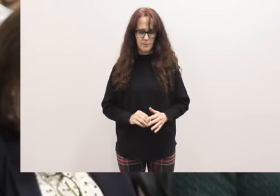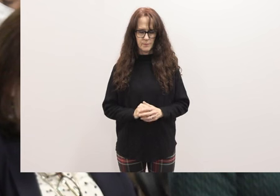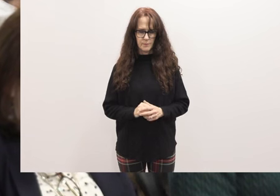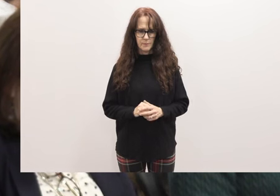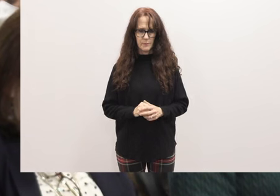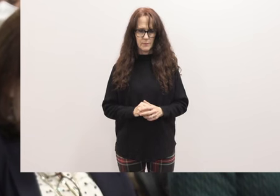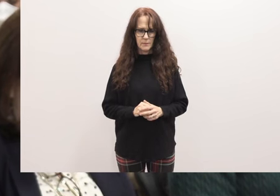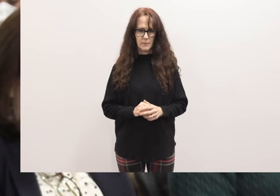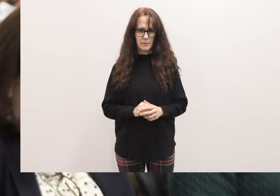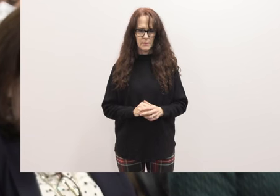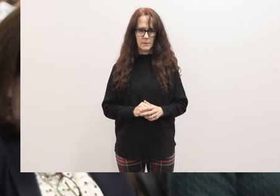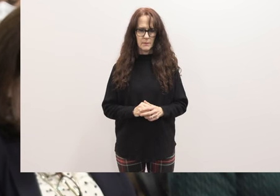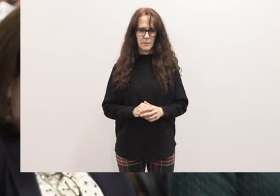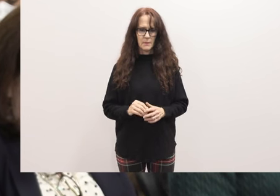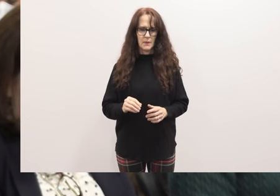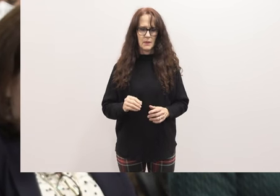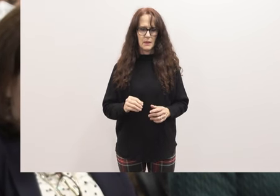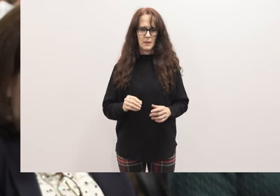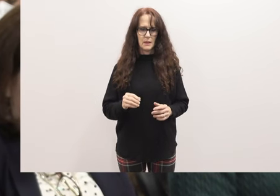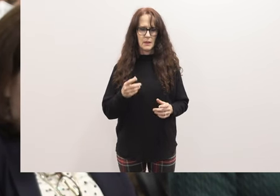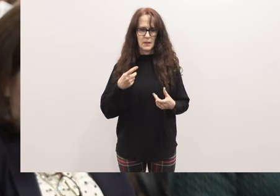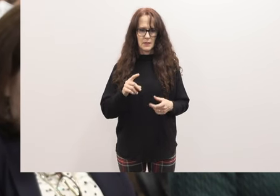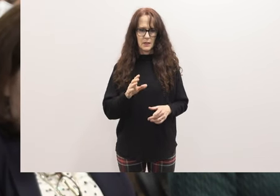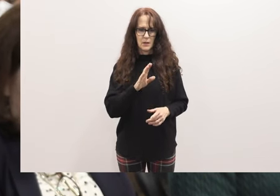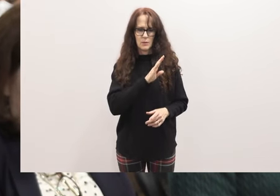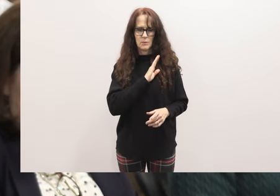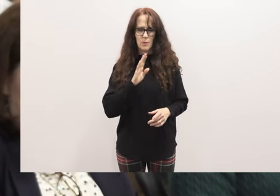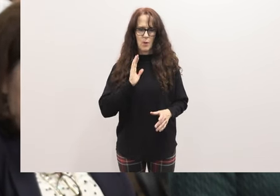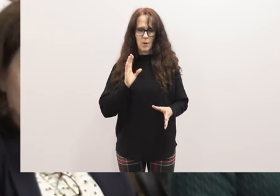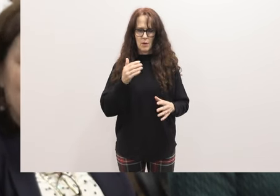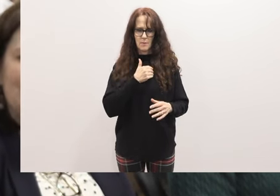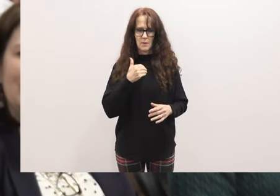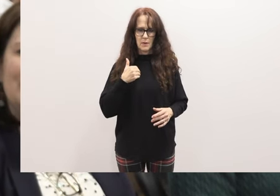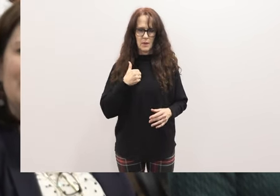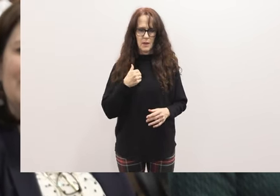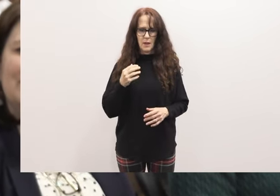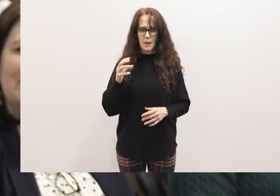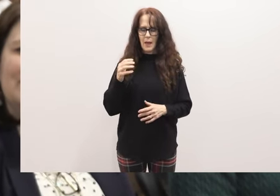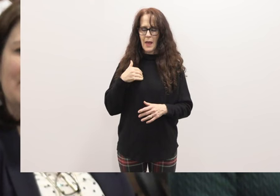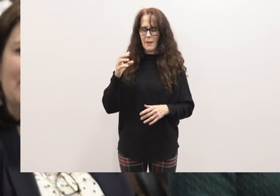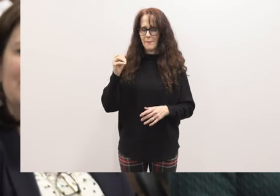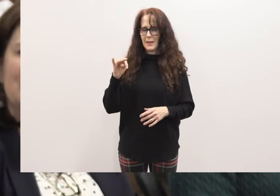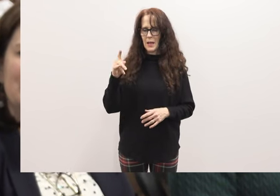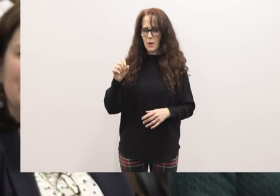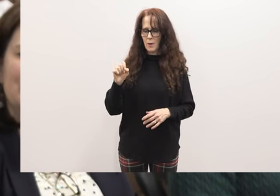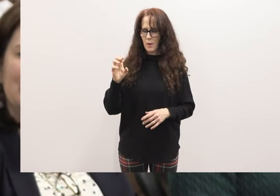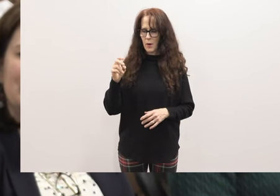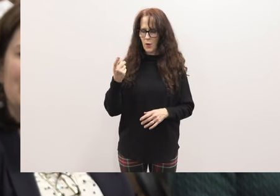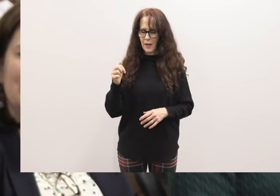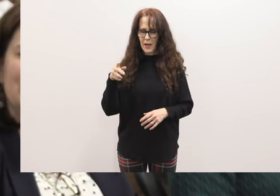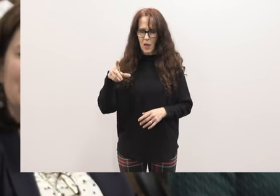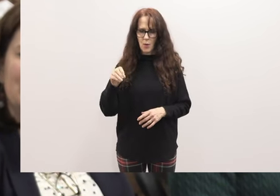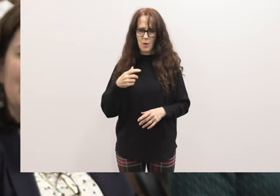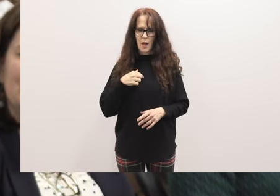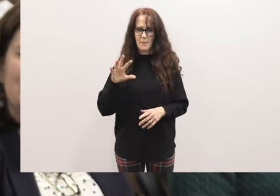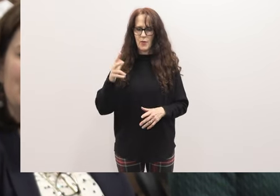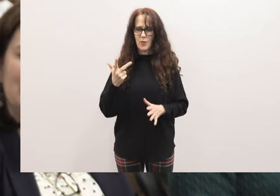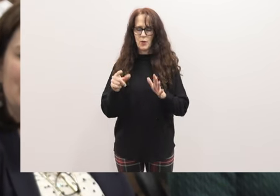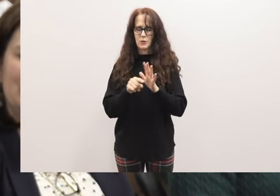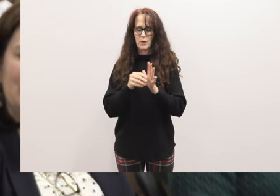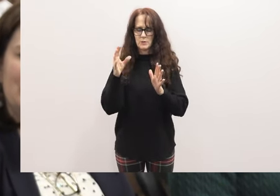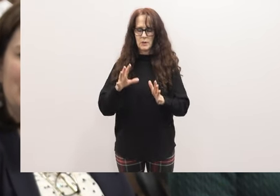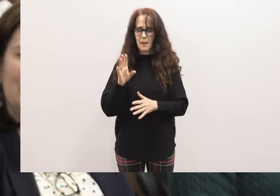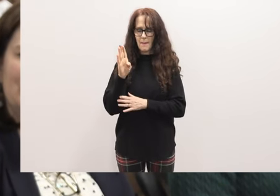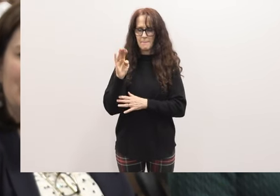Dear school board members, my name is Emilio Cornejo and I am a third grade student at Bixby Elementary. I am